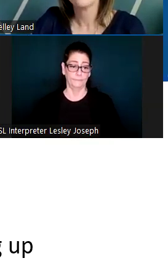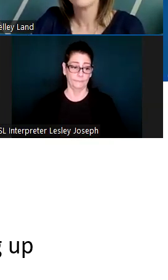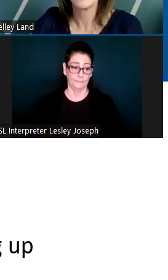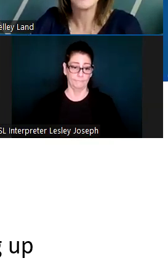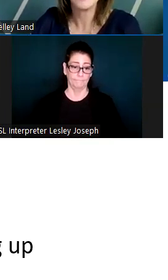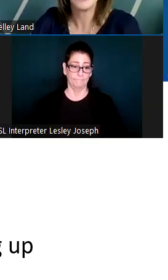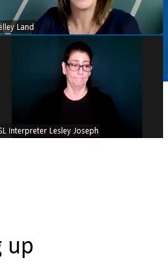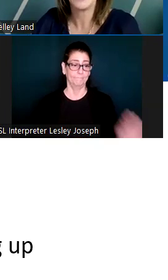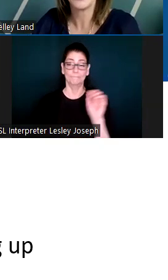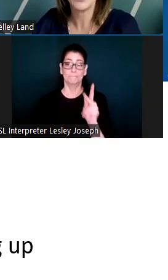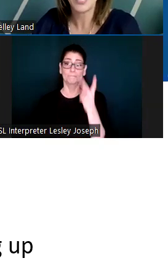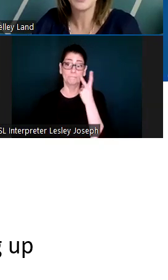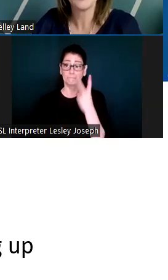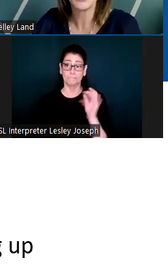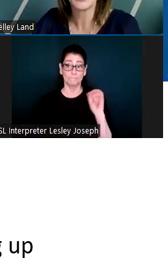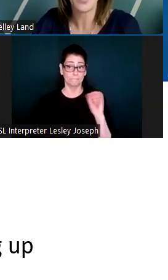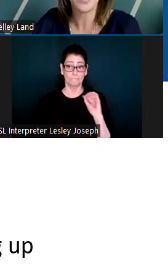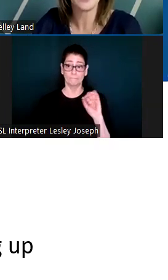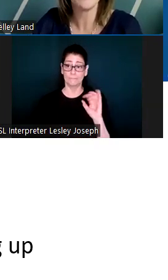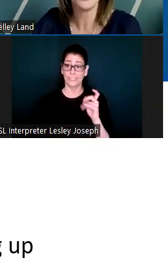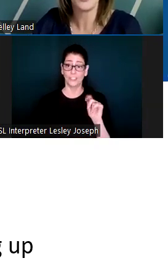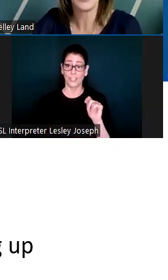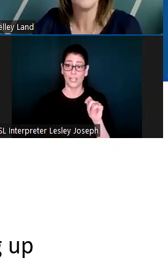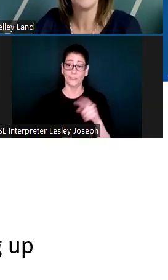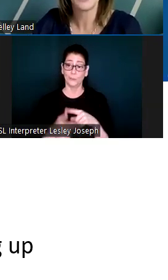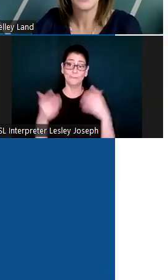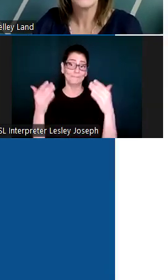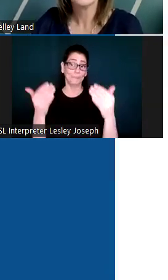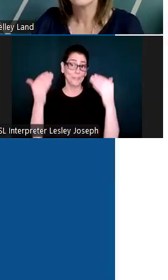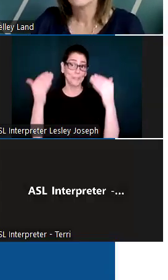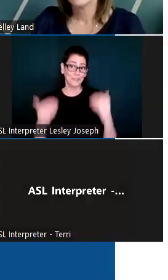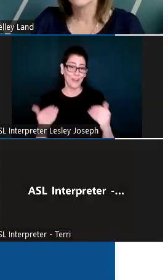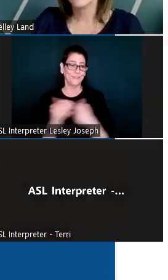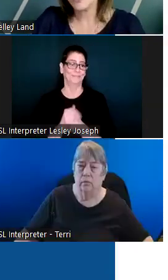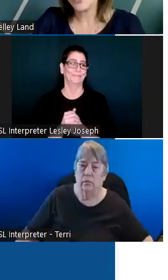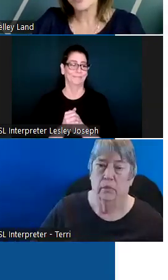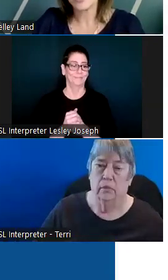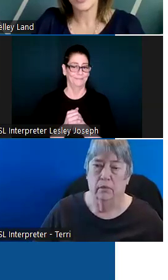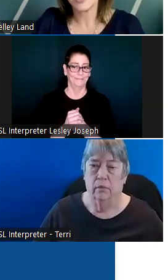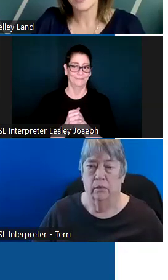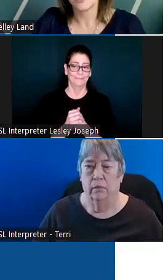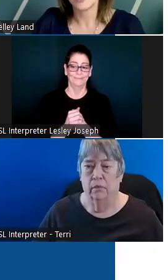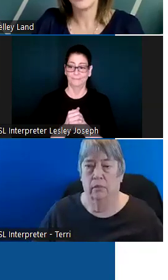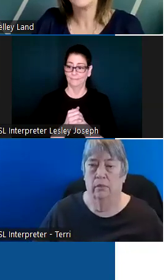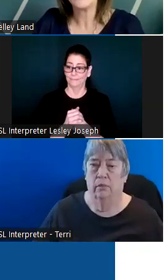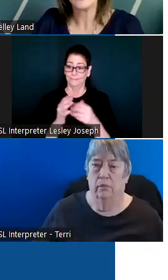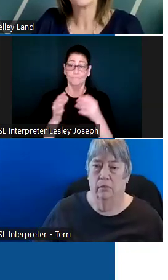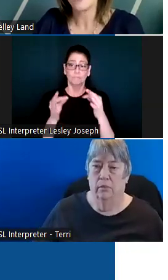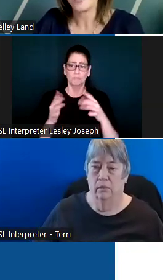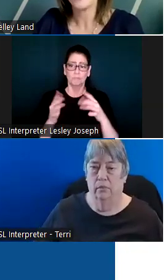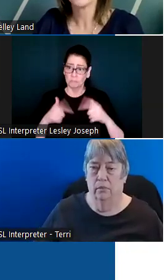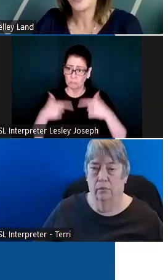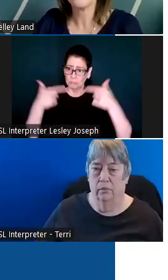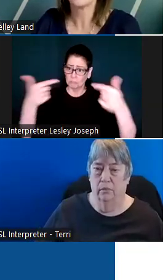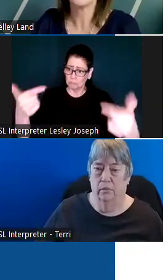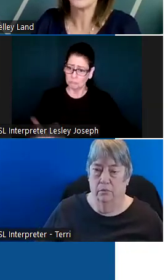Okay, not seeing any in the chat. We'll just go ahead and move on. So the two things that I just discussed do take